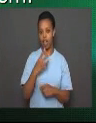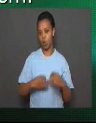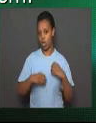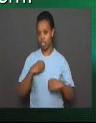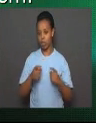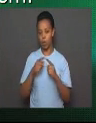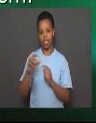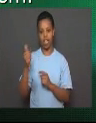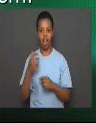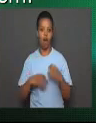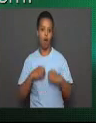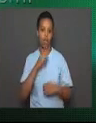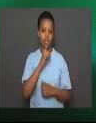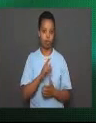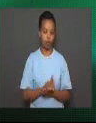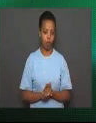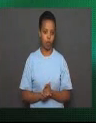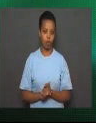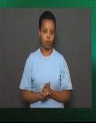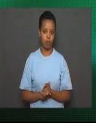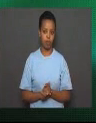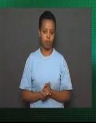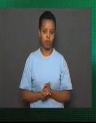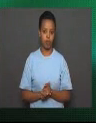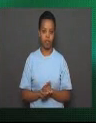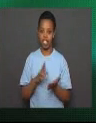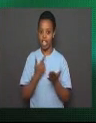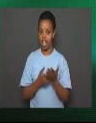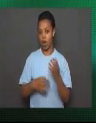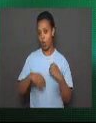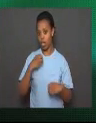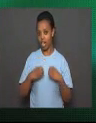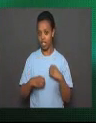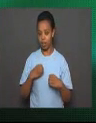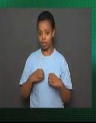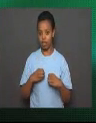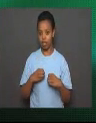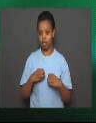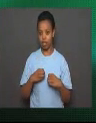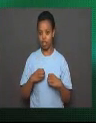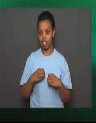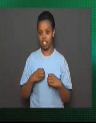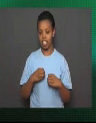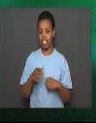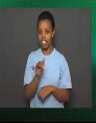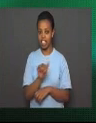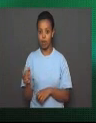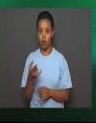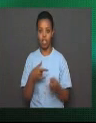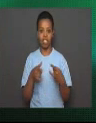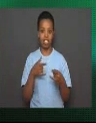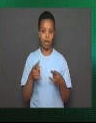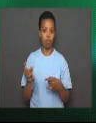to another organism. The organisms can either belong to the same